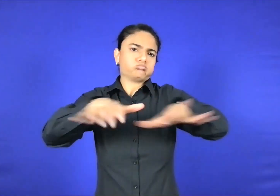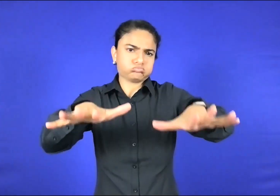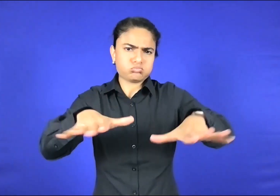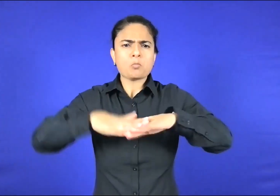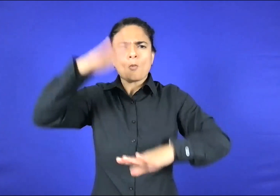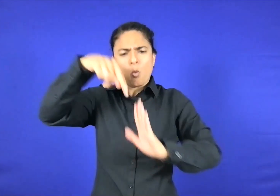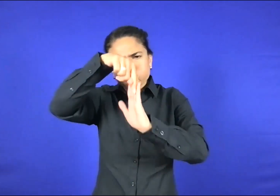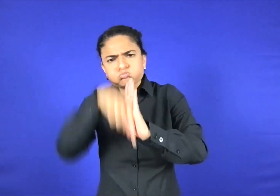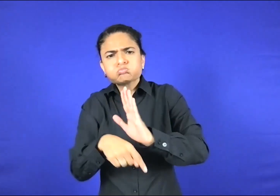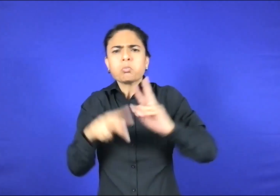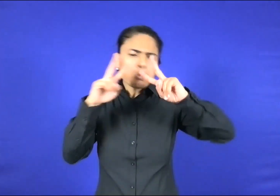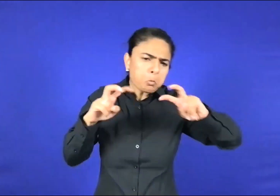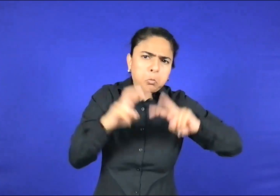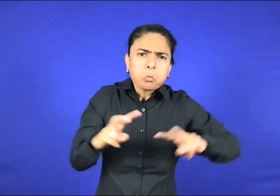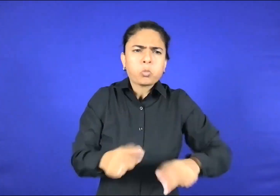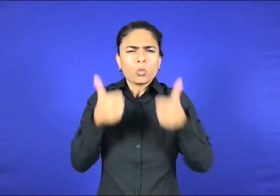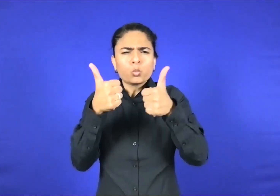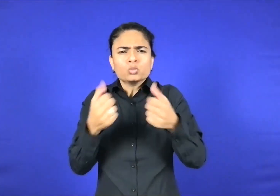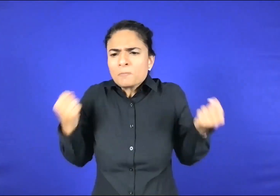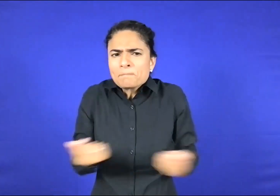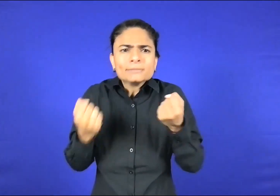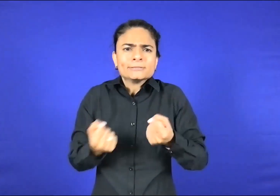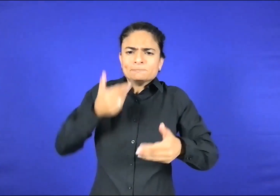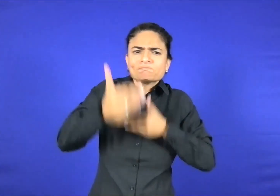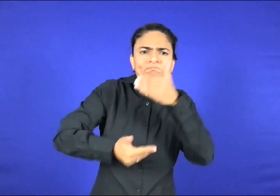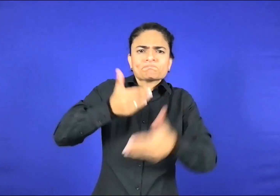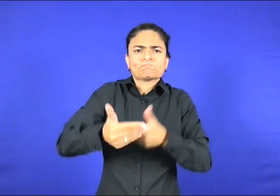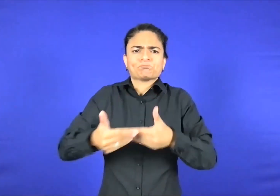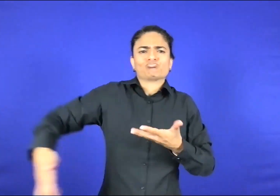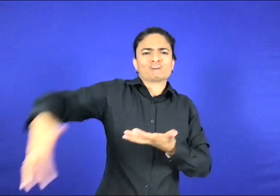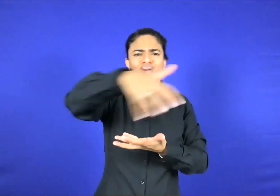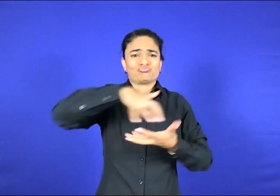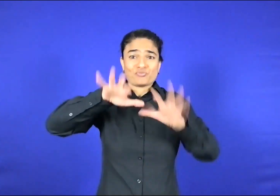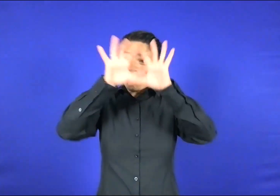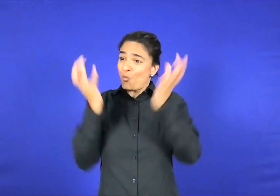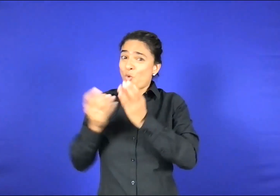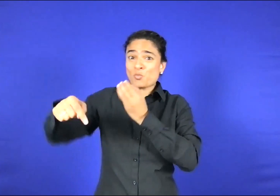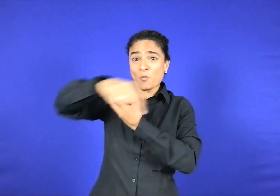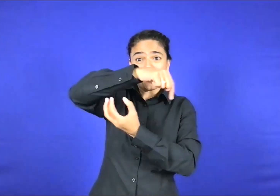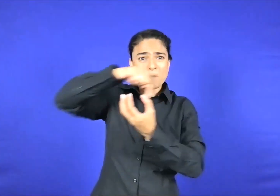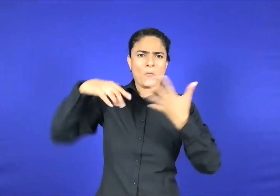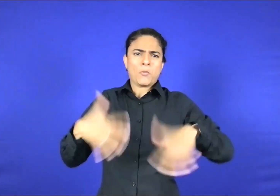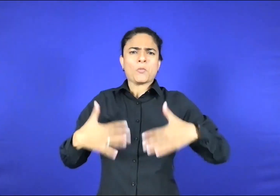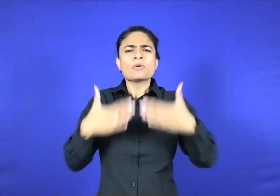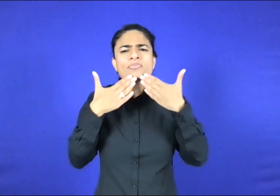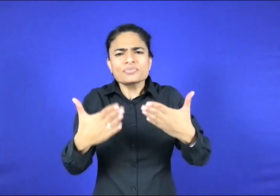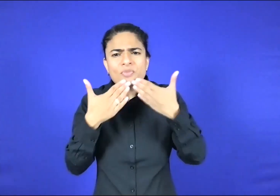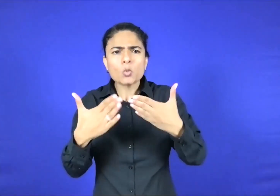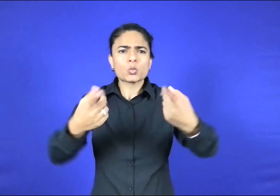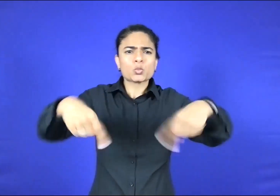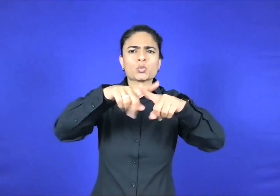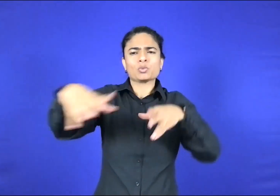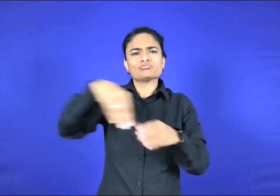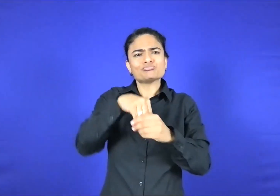Thank you again, dear participants, also for sharing your comments and questions. We hope